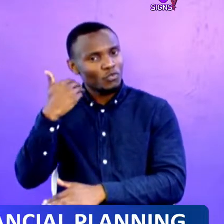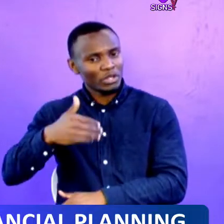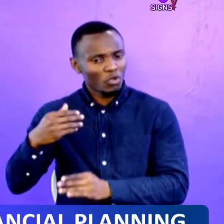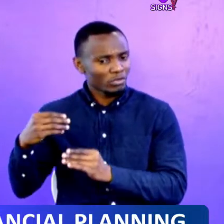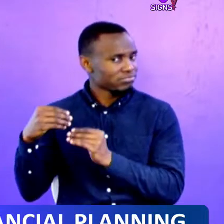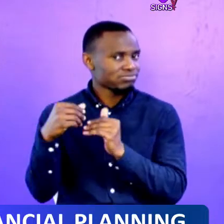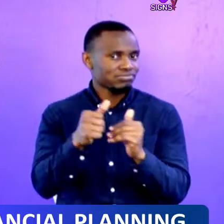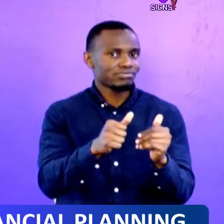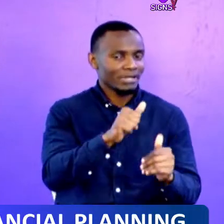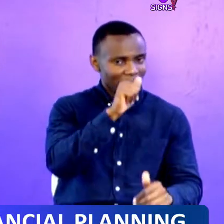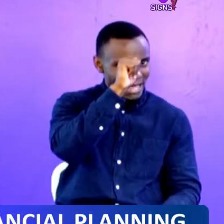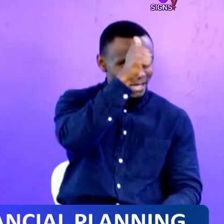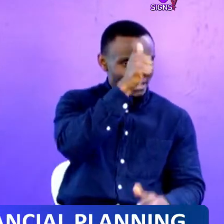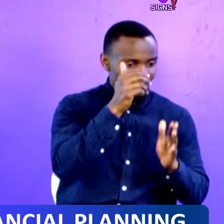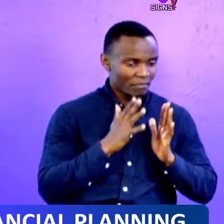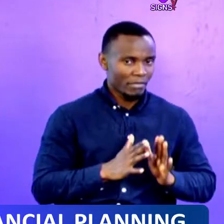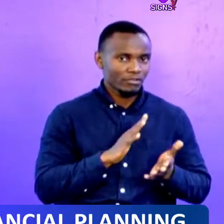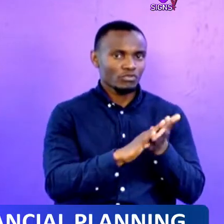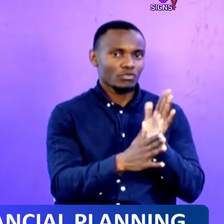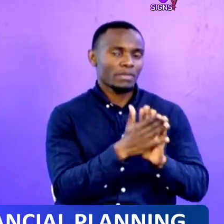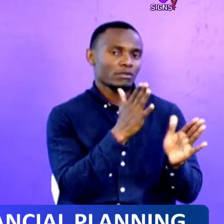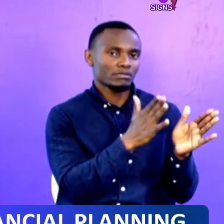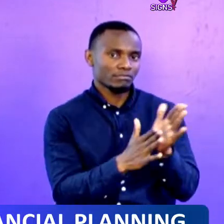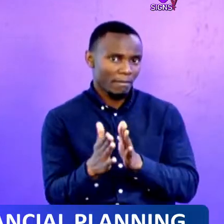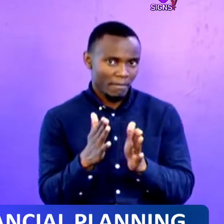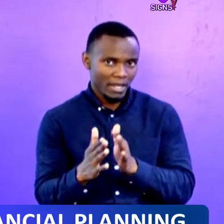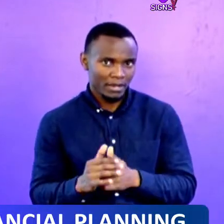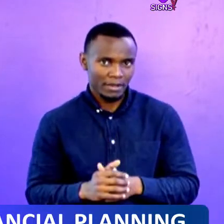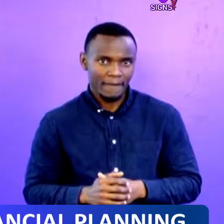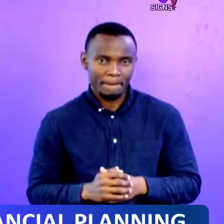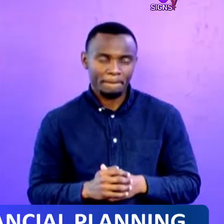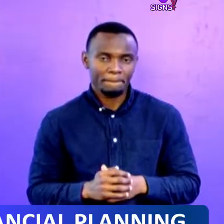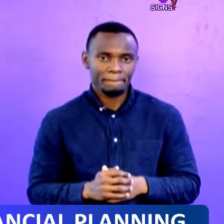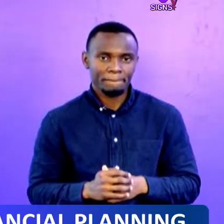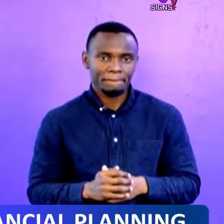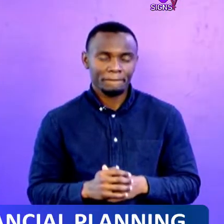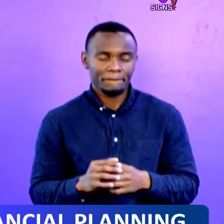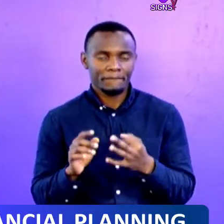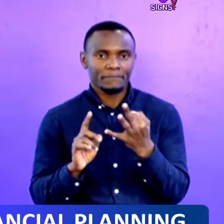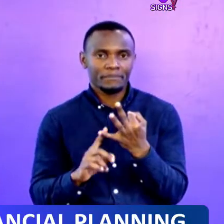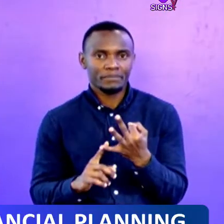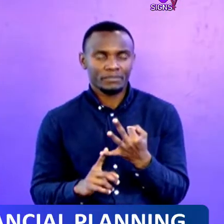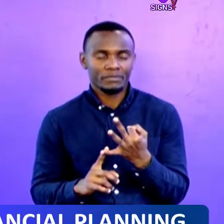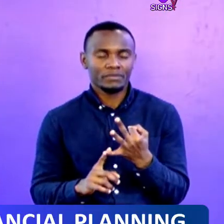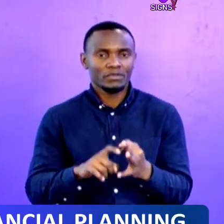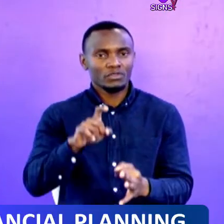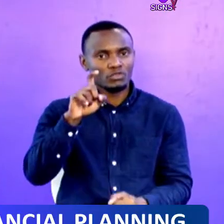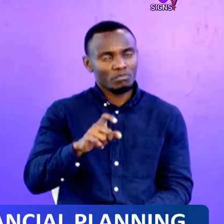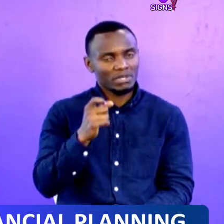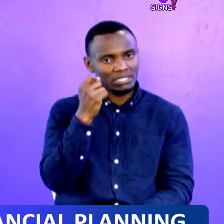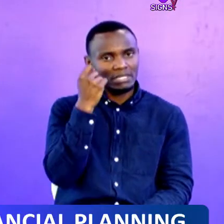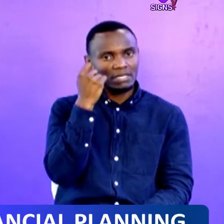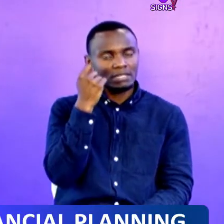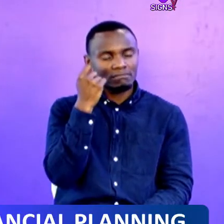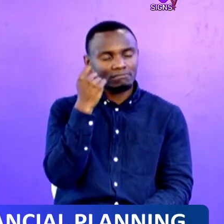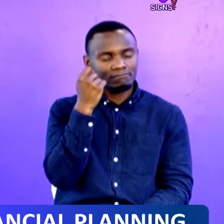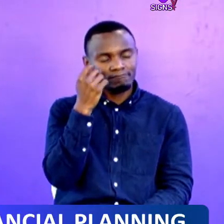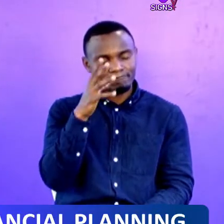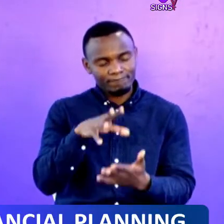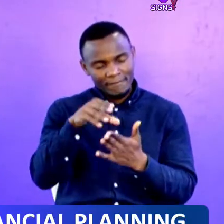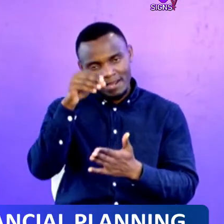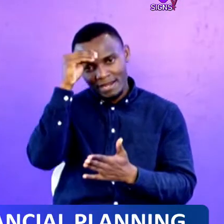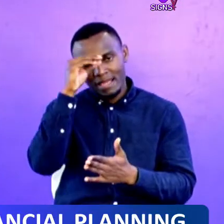without a plan. And the other thing is you have to learn to be patient,